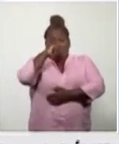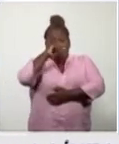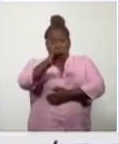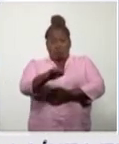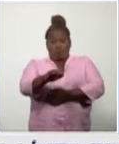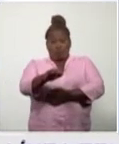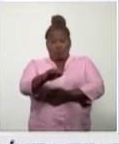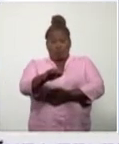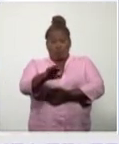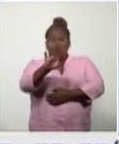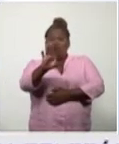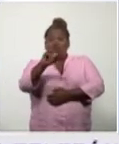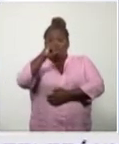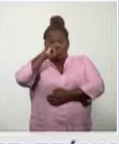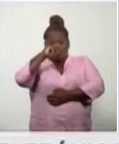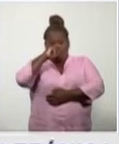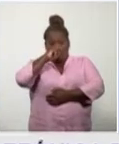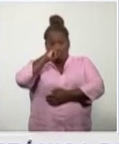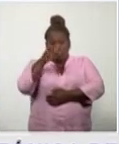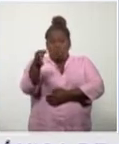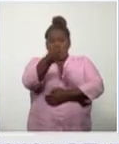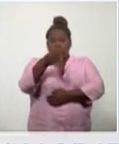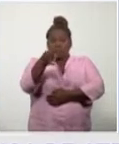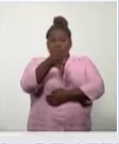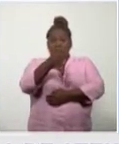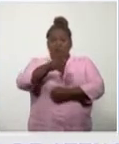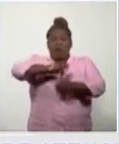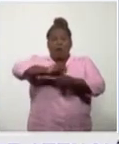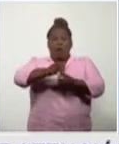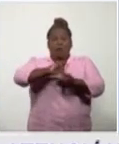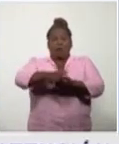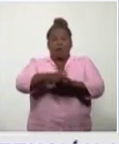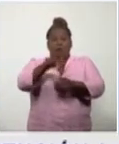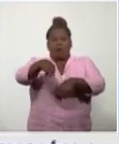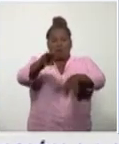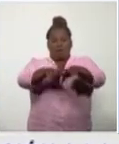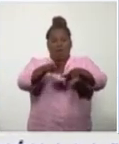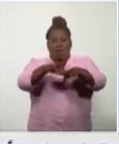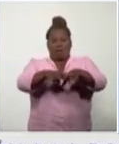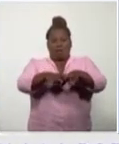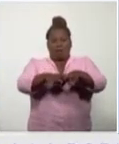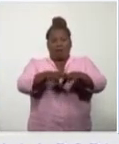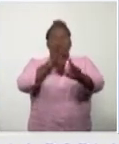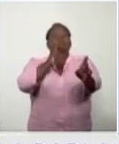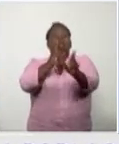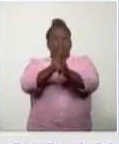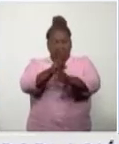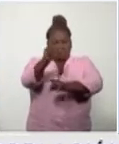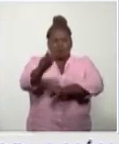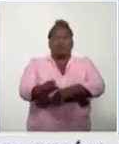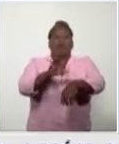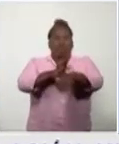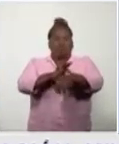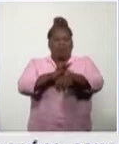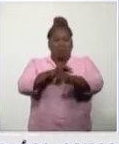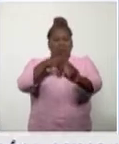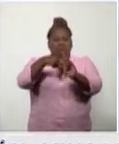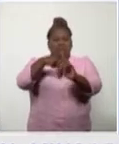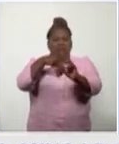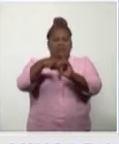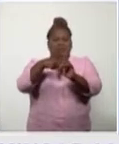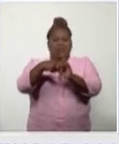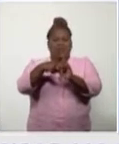an 8-year-old boy from Arroyo Naranjo municipality here in Havana, a positive case